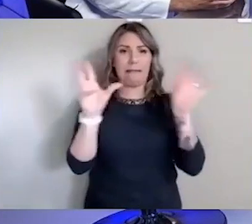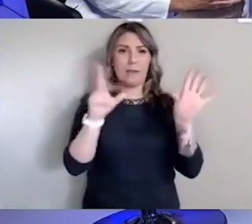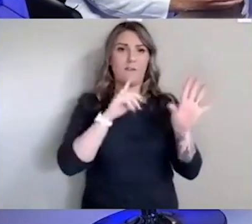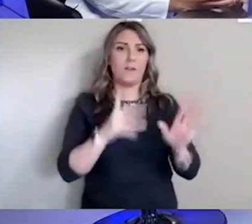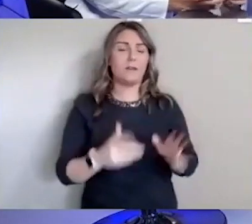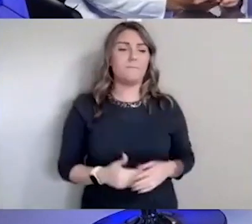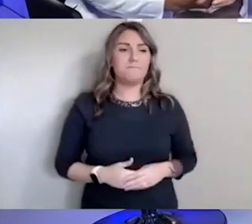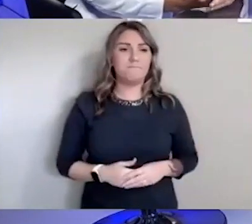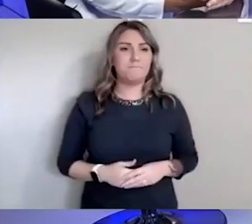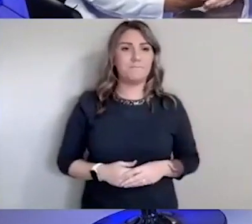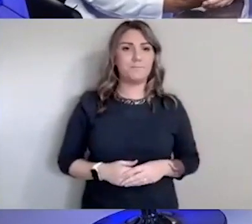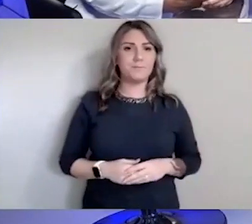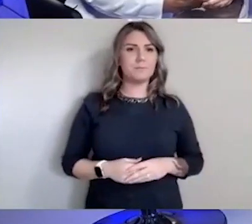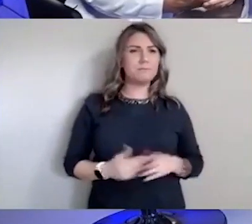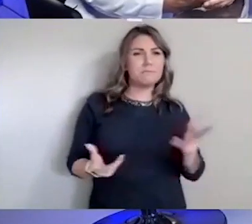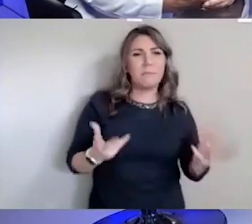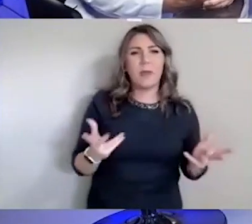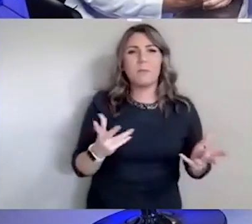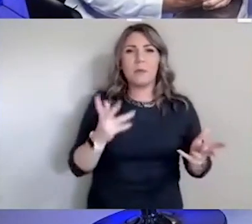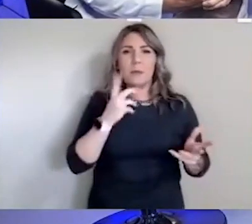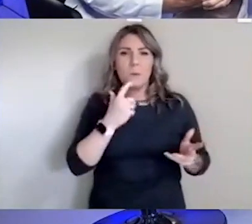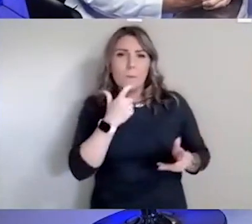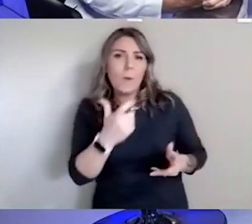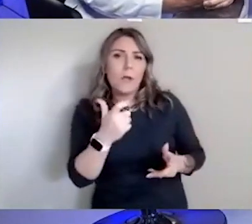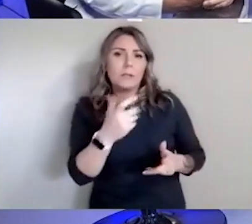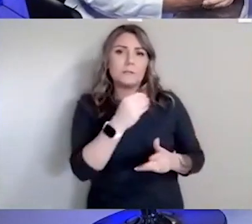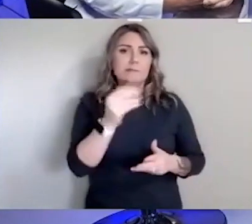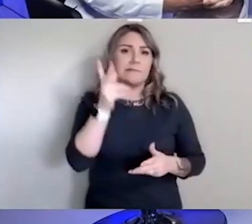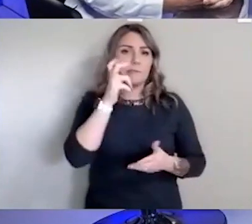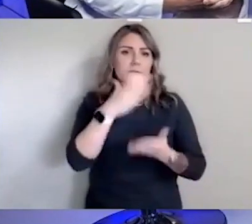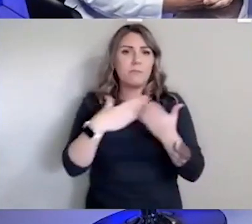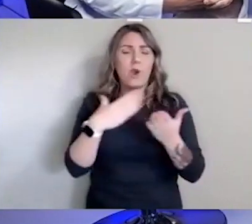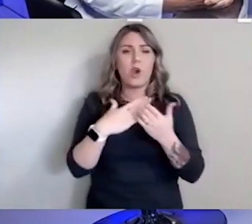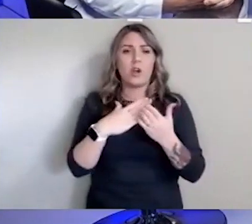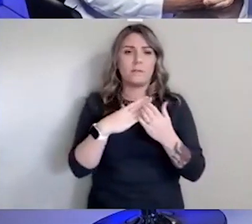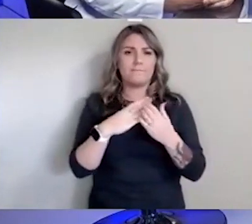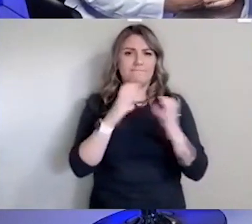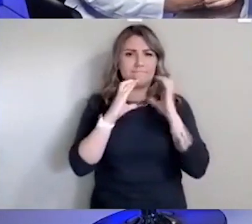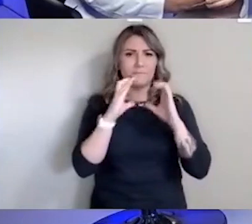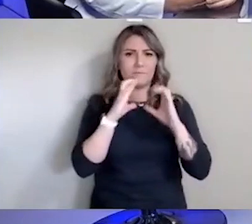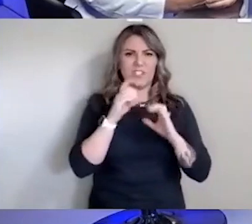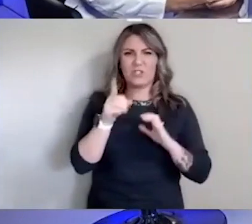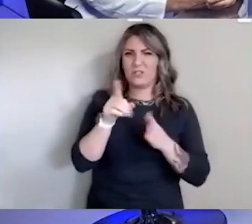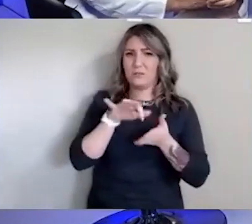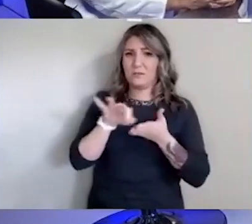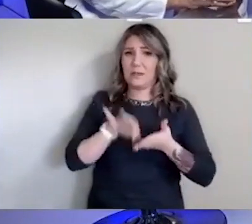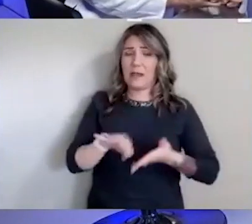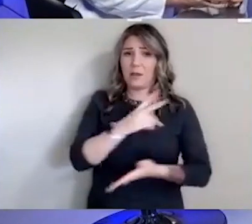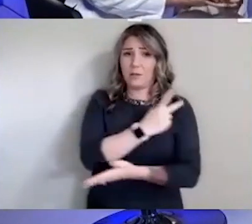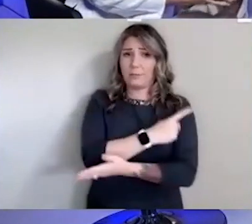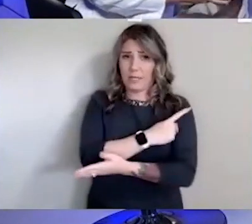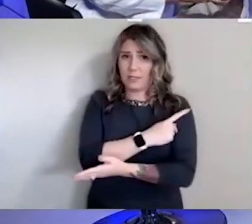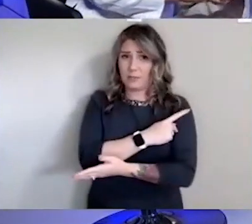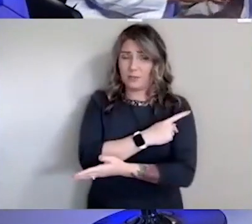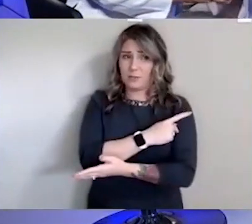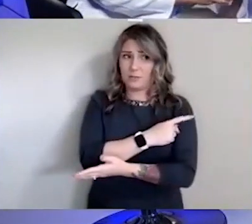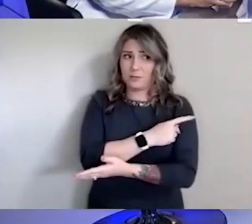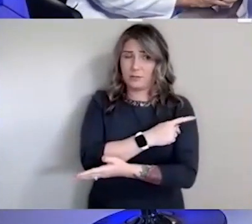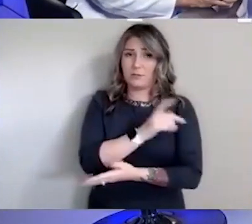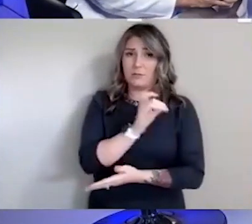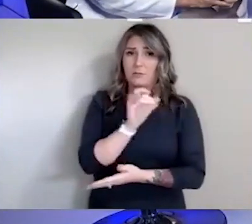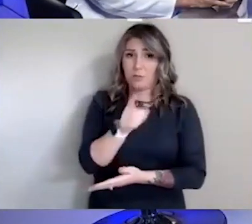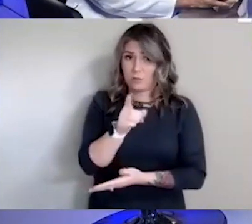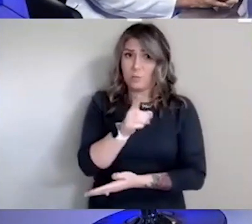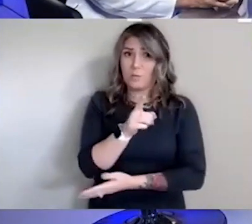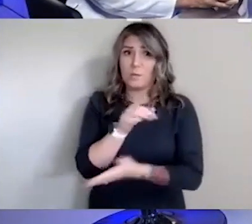like tuning in and hearing part of the conversation, but he says, didn't you count, that's the question, patients